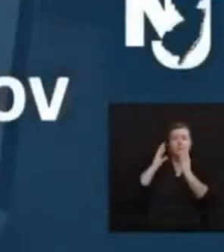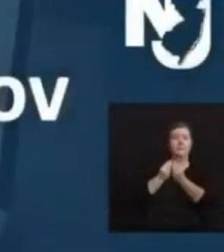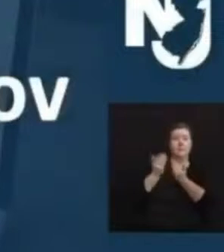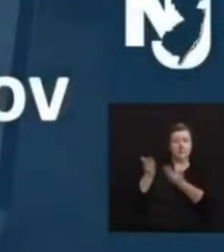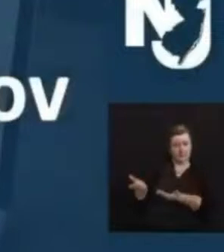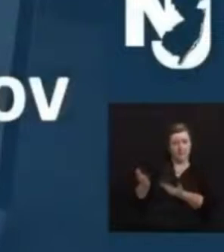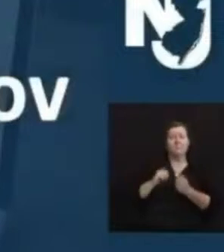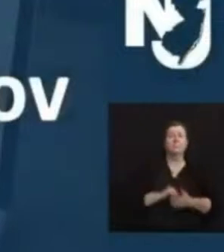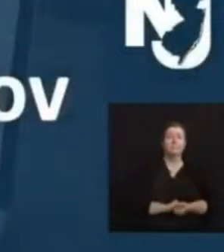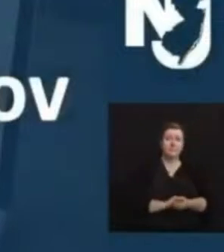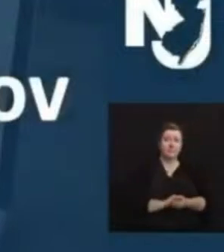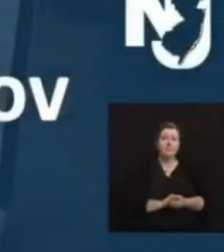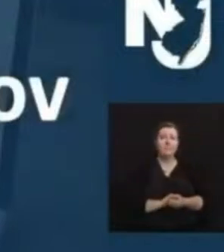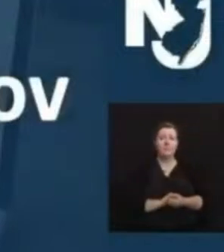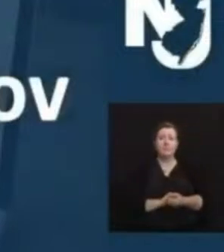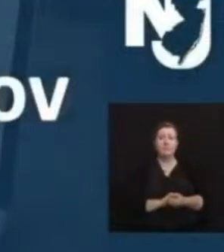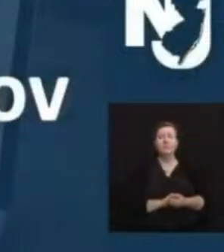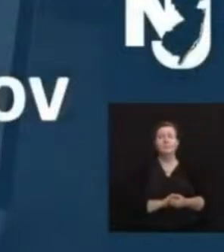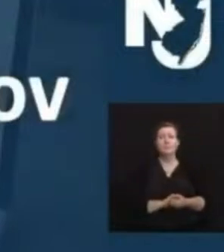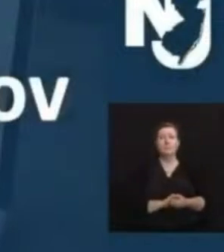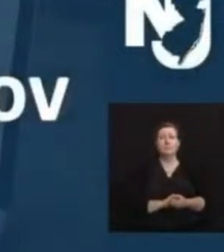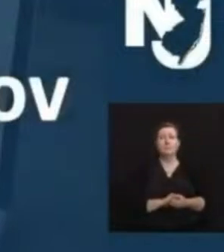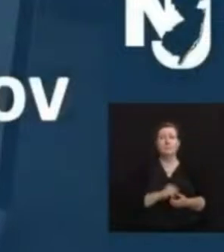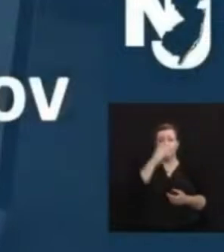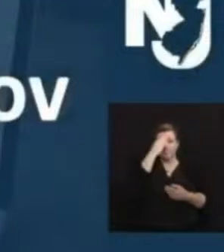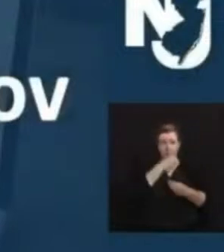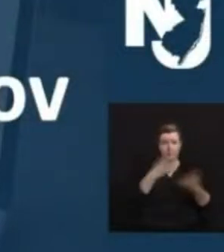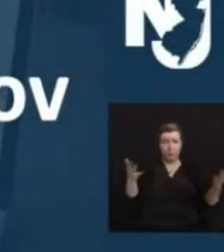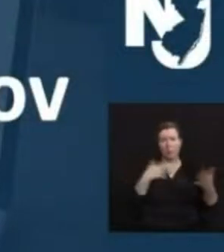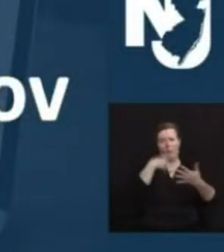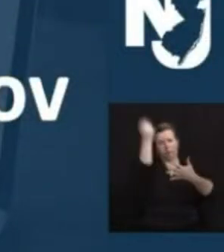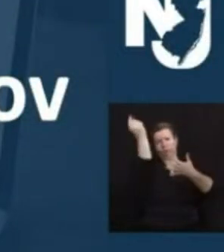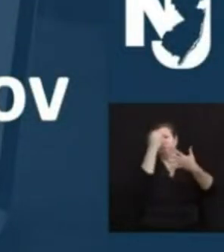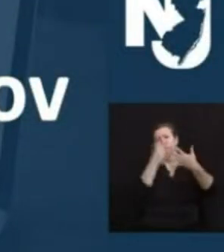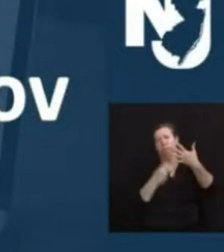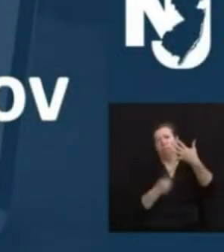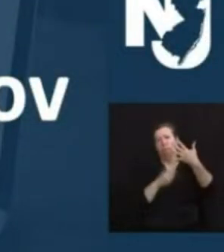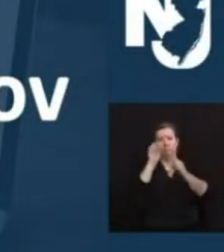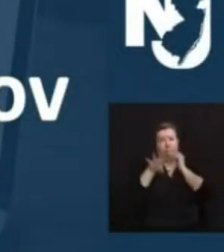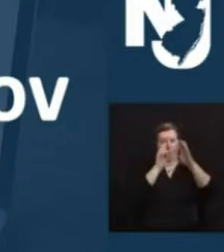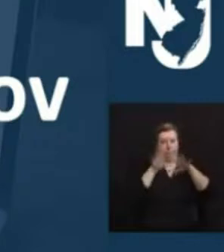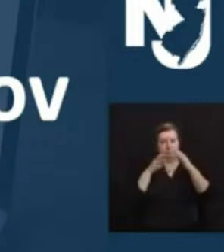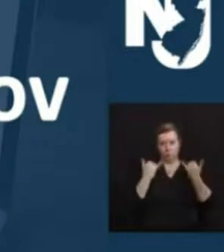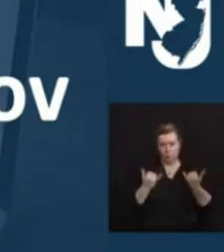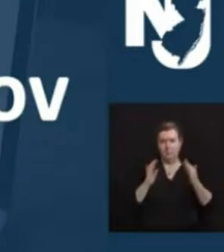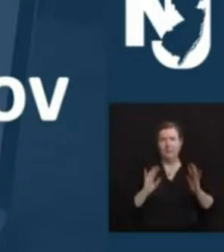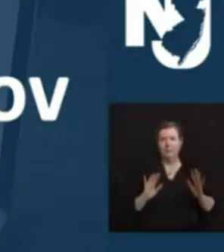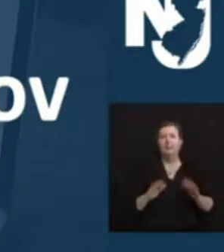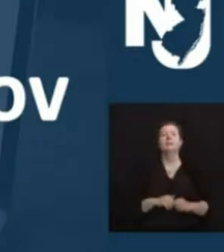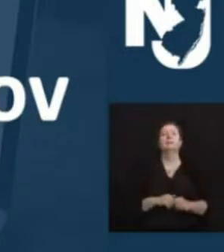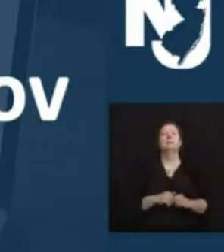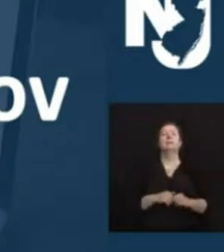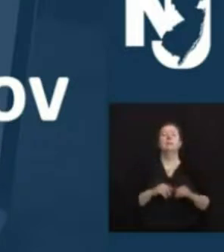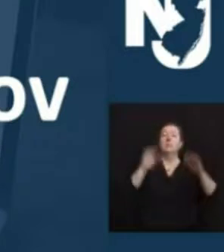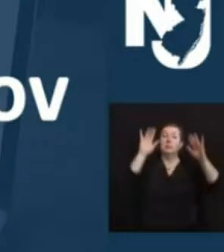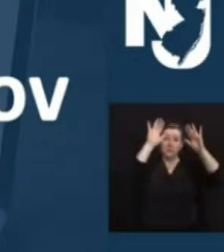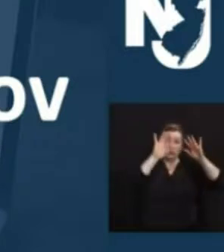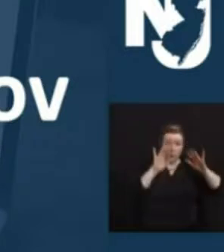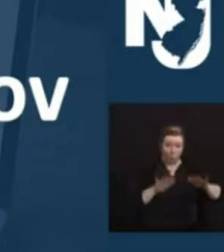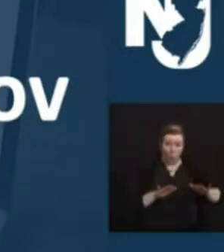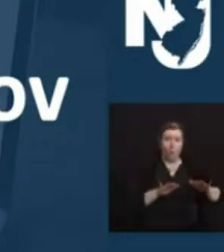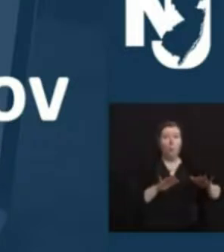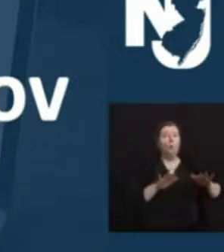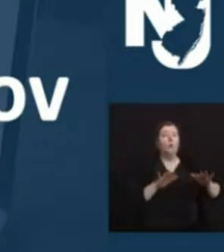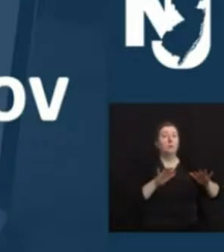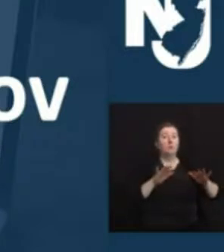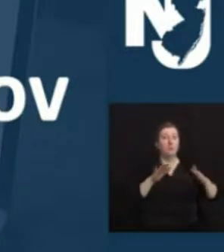So at the risk of, we have a lot of ground to cover, but at the risk of referring to the snowstorm in the past tense, as I walked in here, it was snowing. So this thing